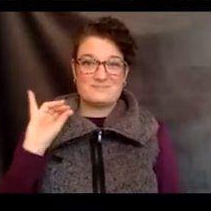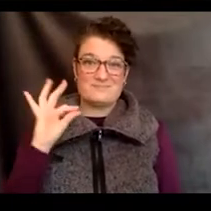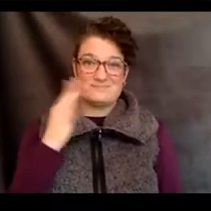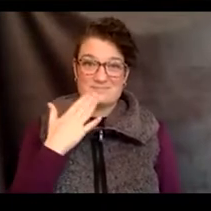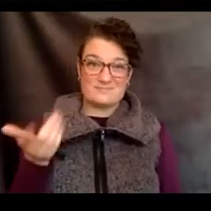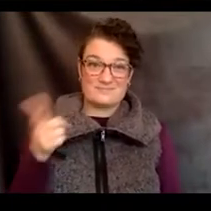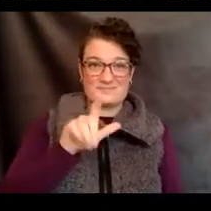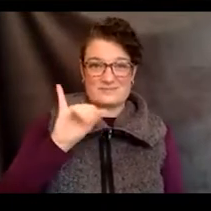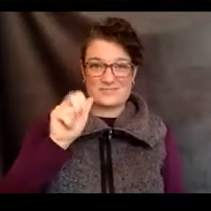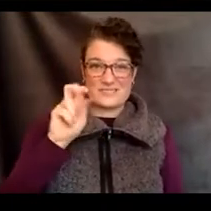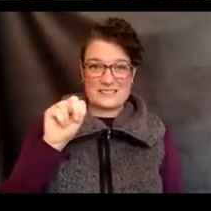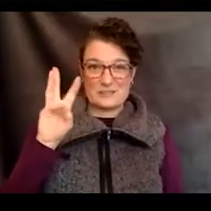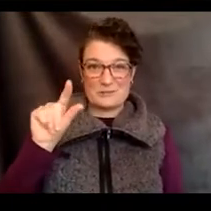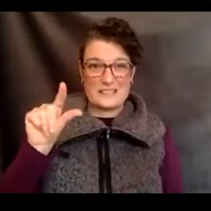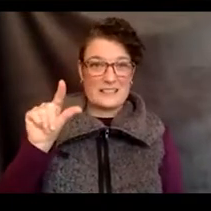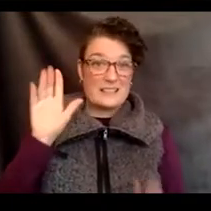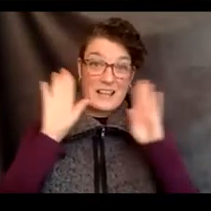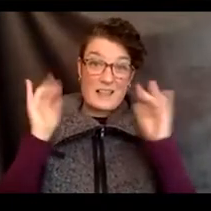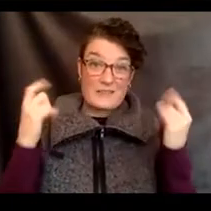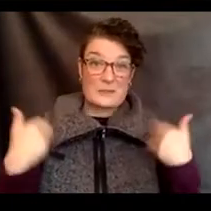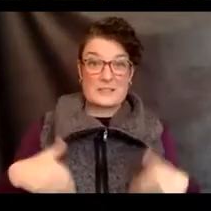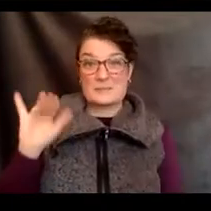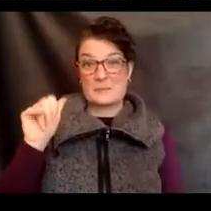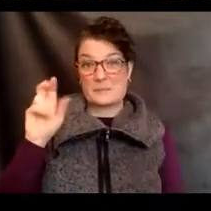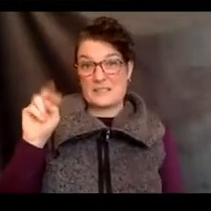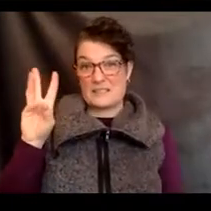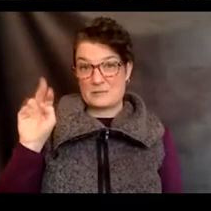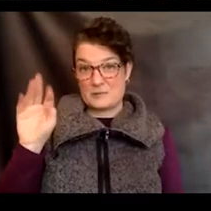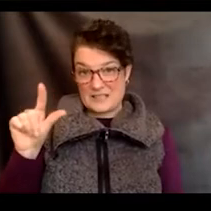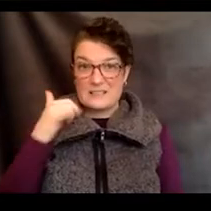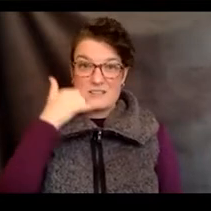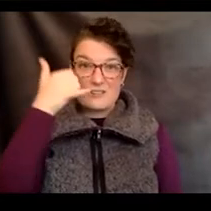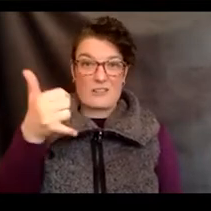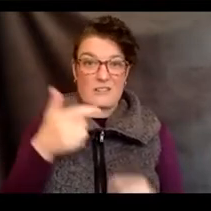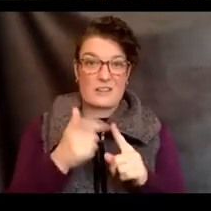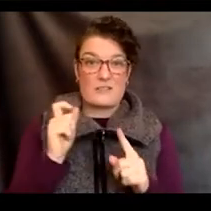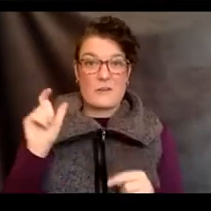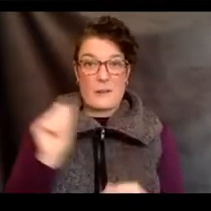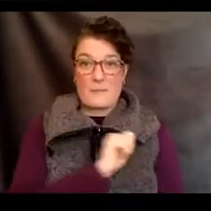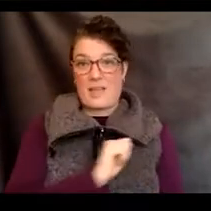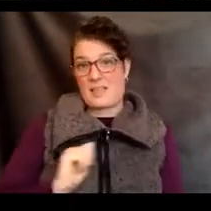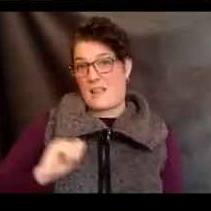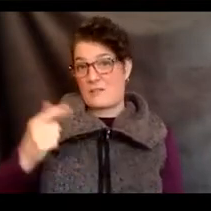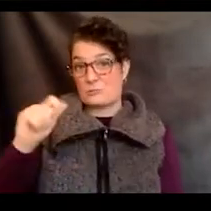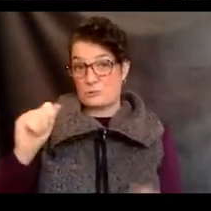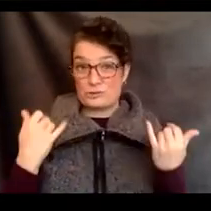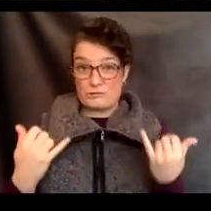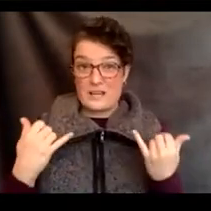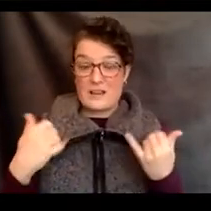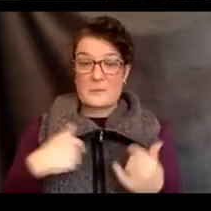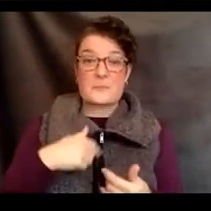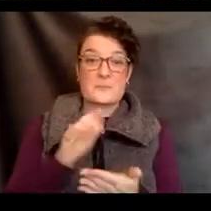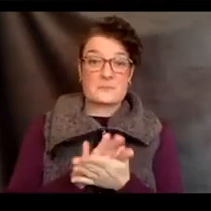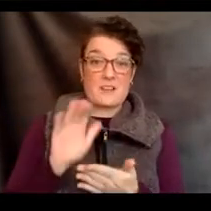Wang. Everybody, my name is Ian Wang and I'm calling you from Atlanta, Georgia right now. I am a